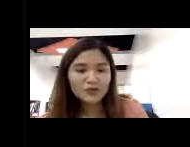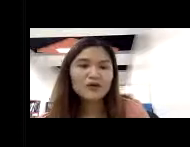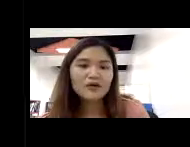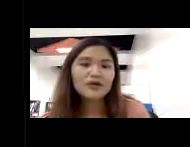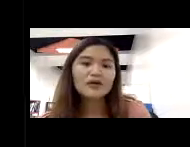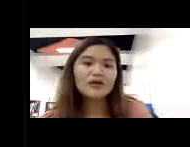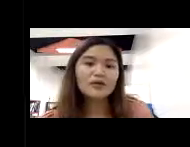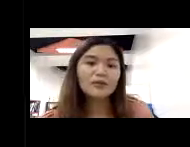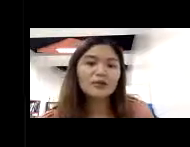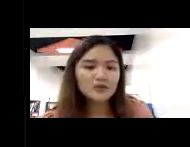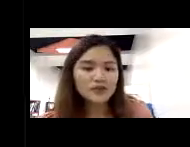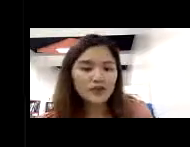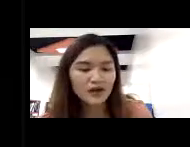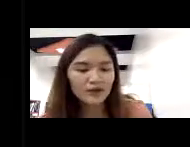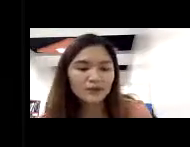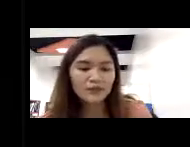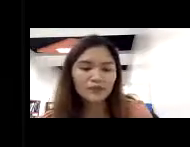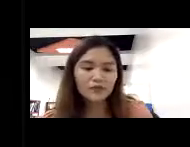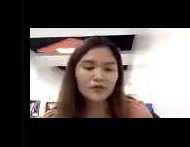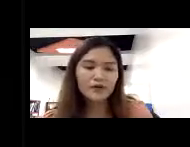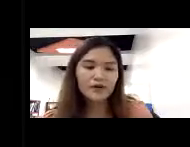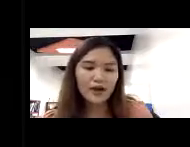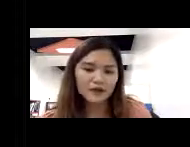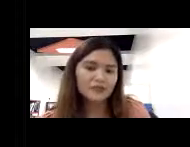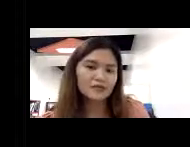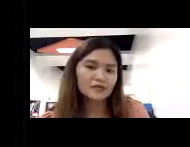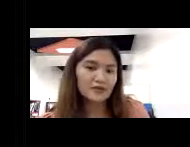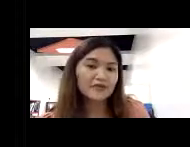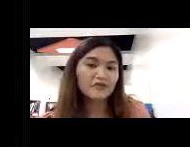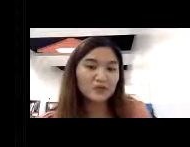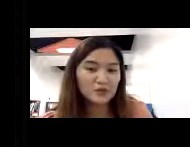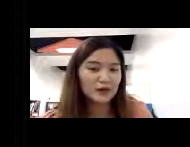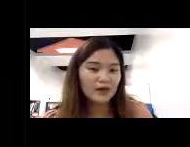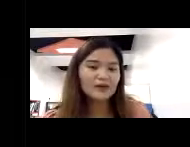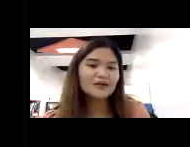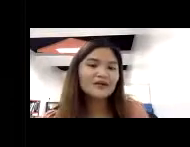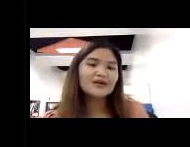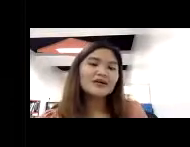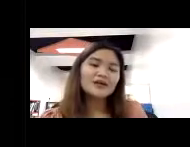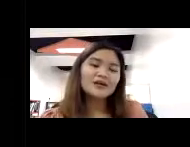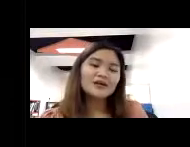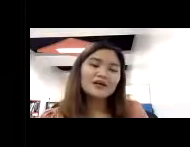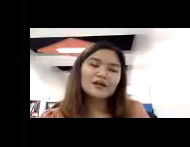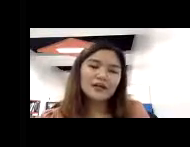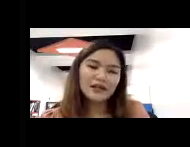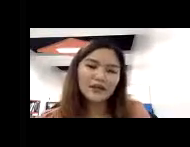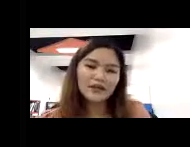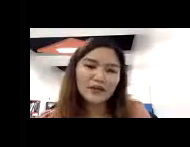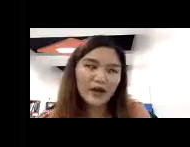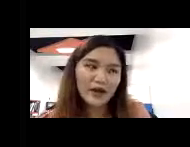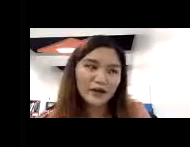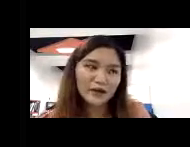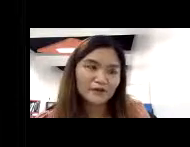few ebooks available for access, very few pa lang. And then